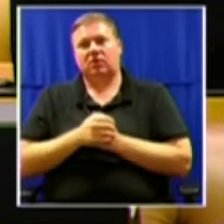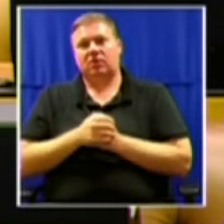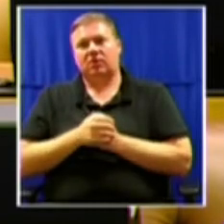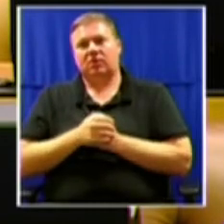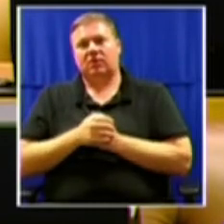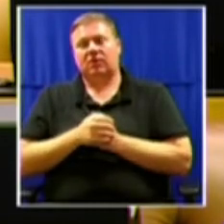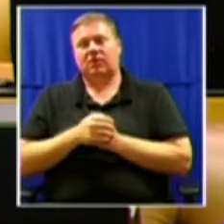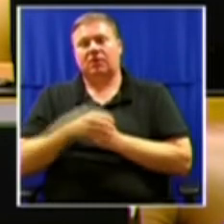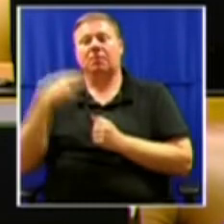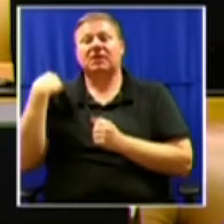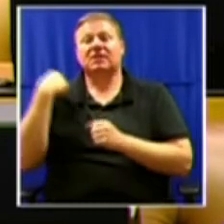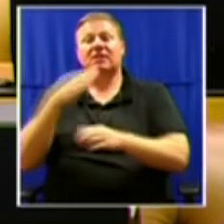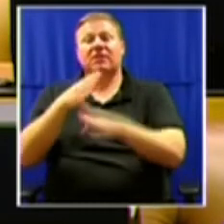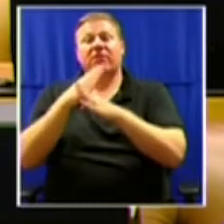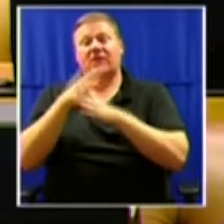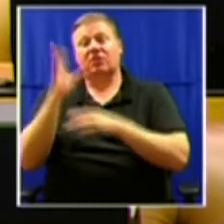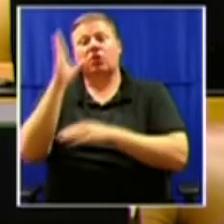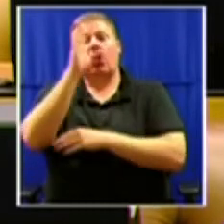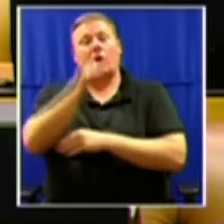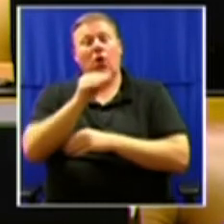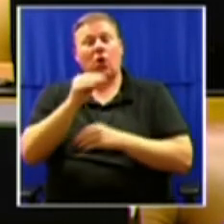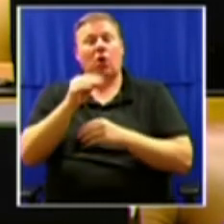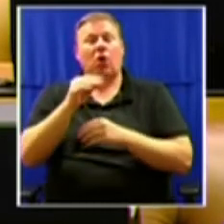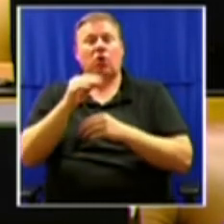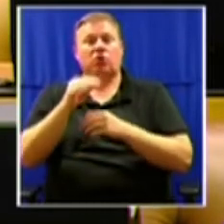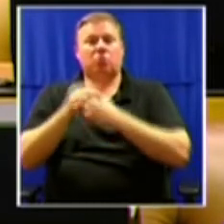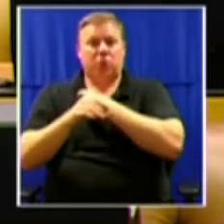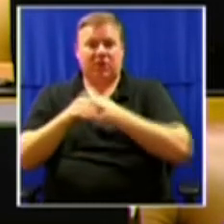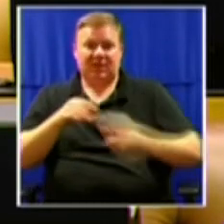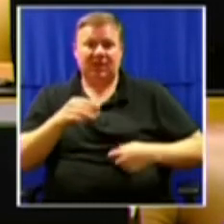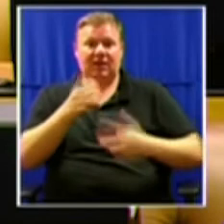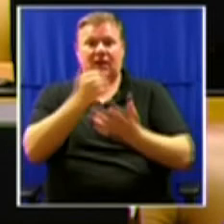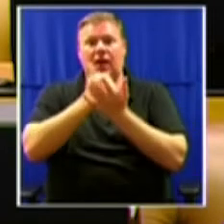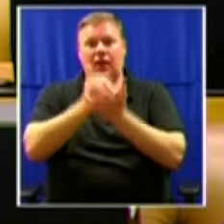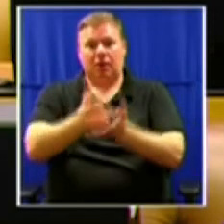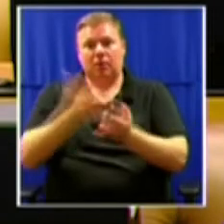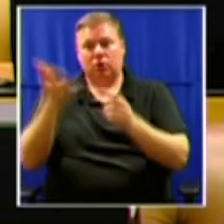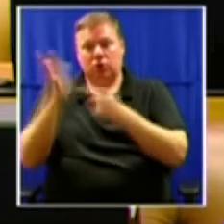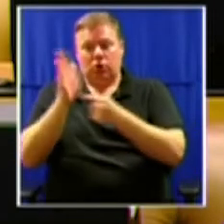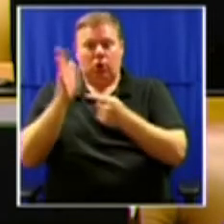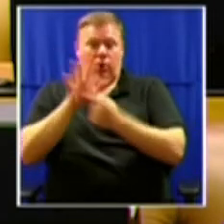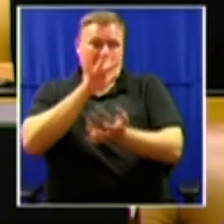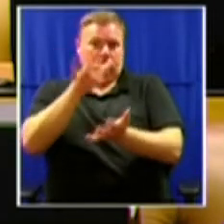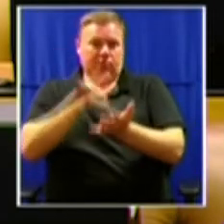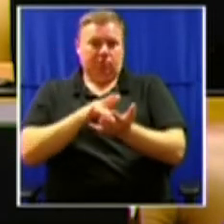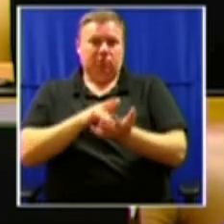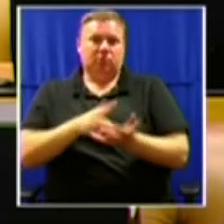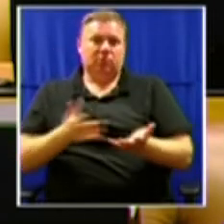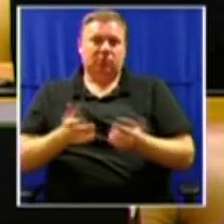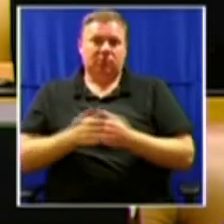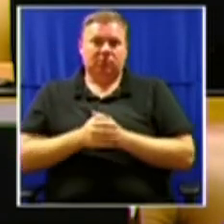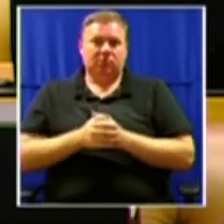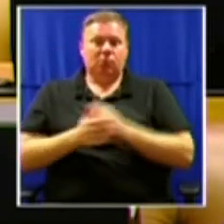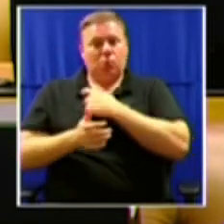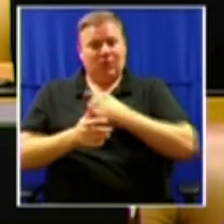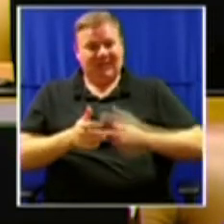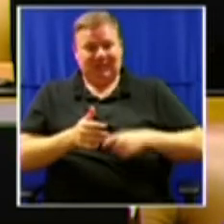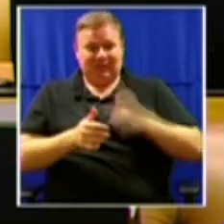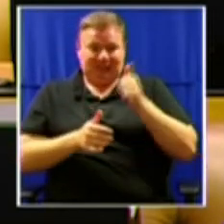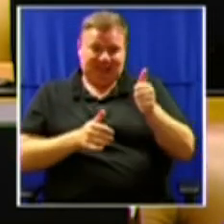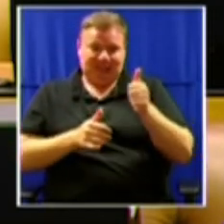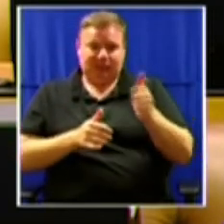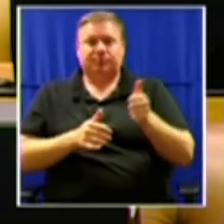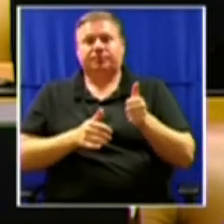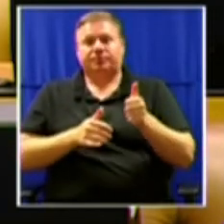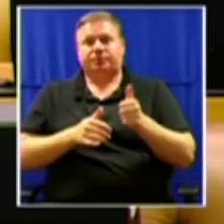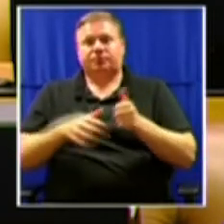to the President and say there is a situation as it has happened in Western Cape. And the President will